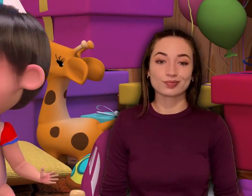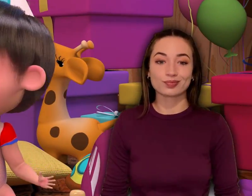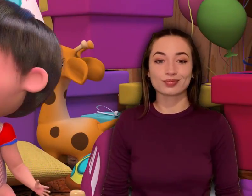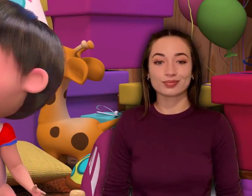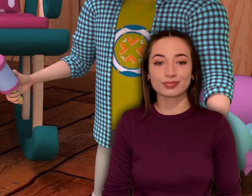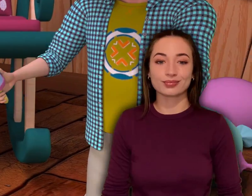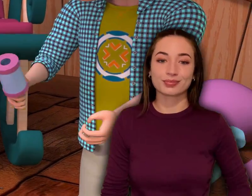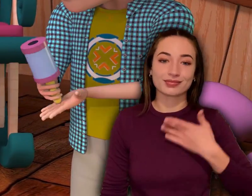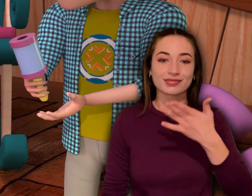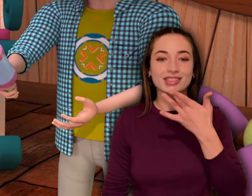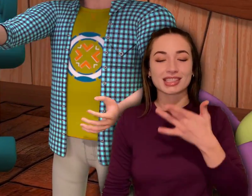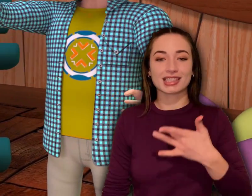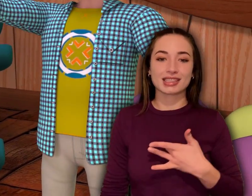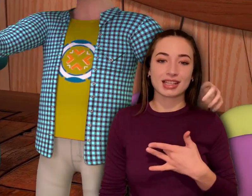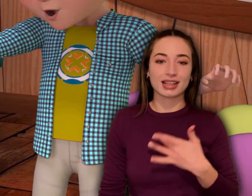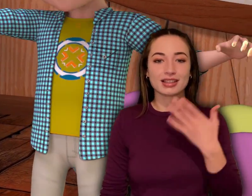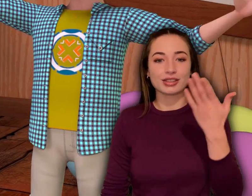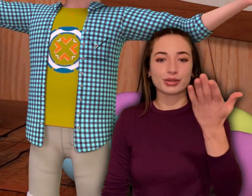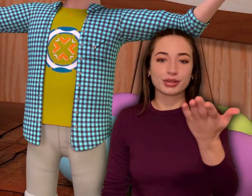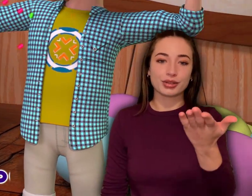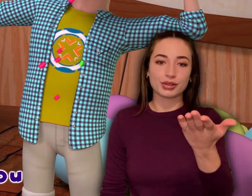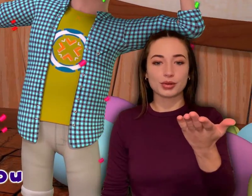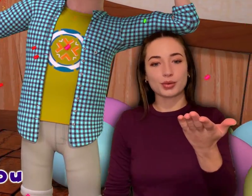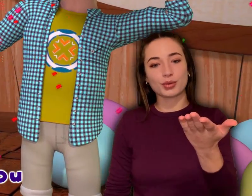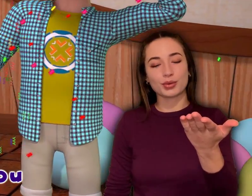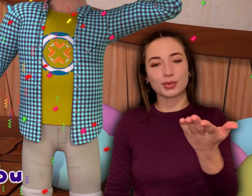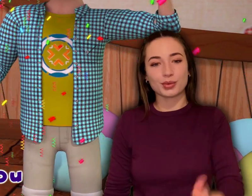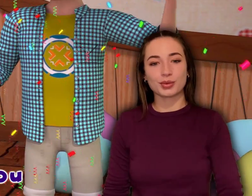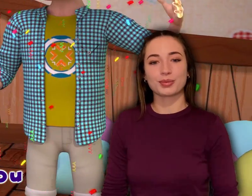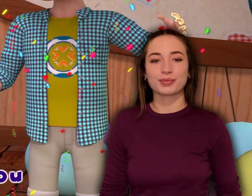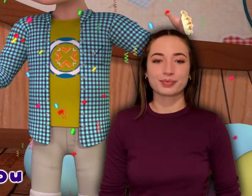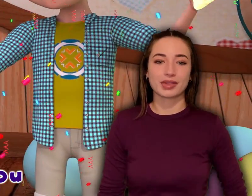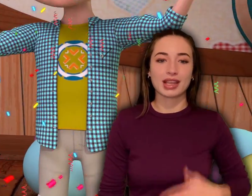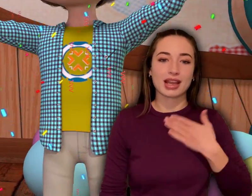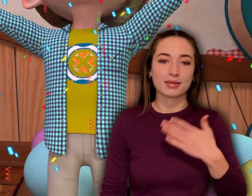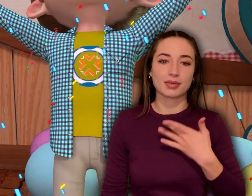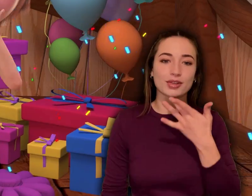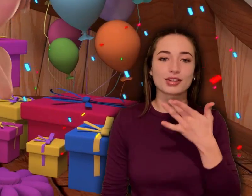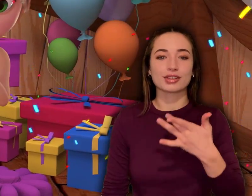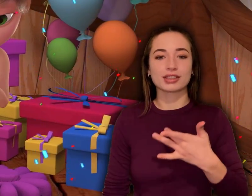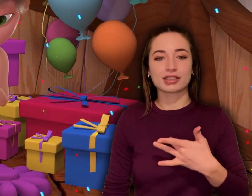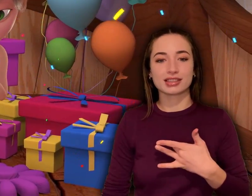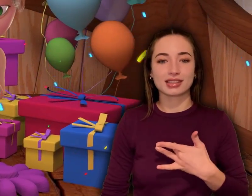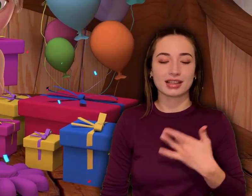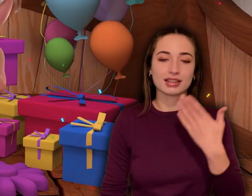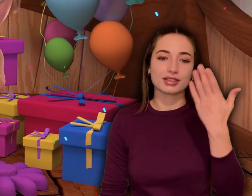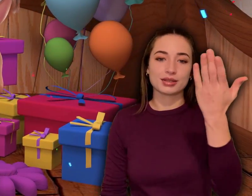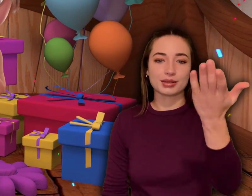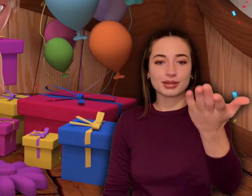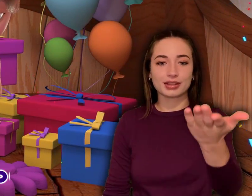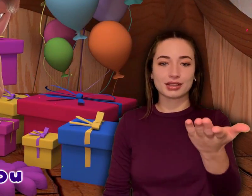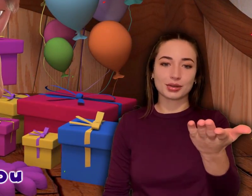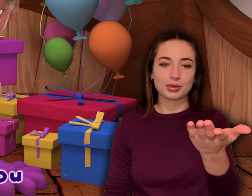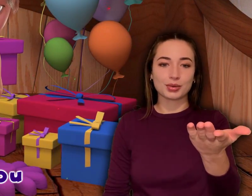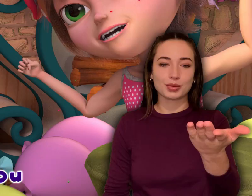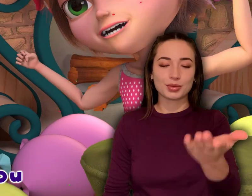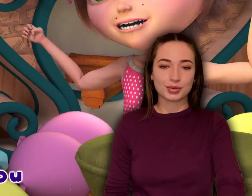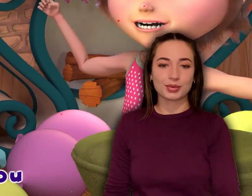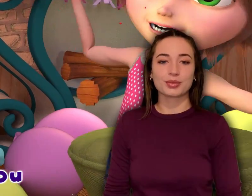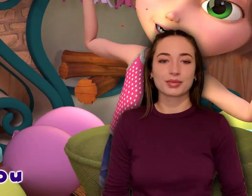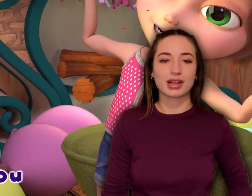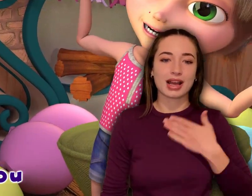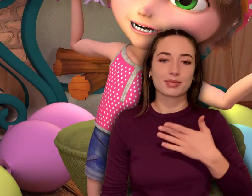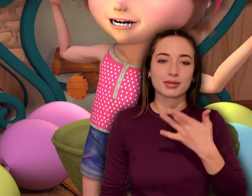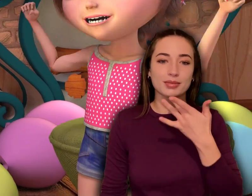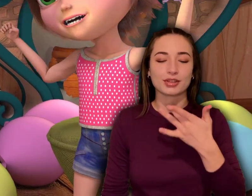you happy birthday to you happy birthday to